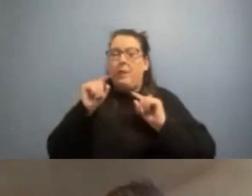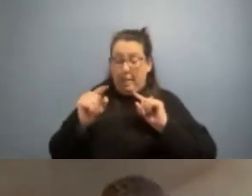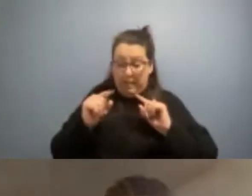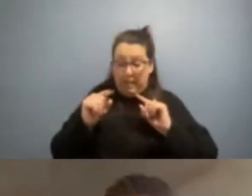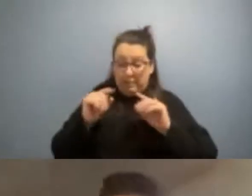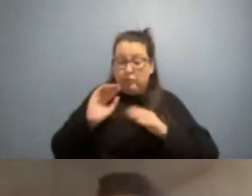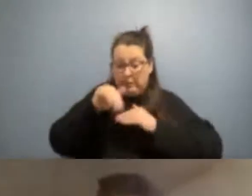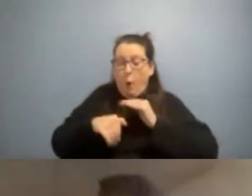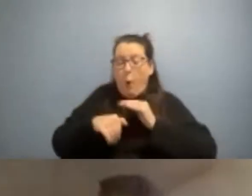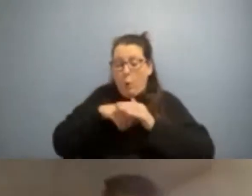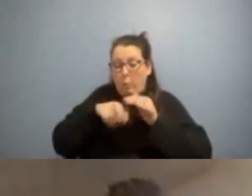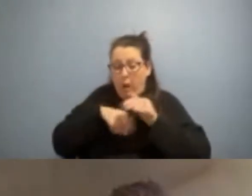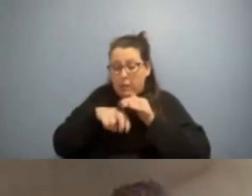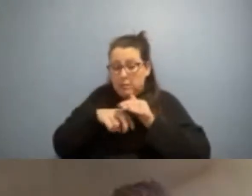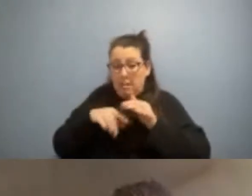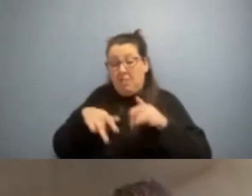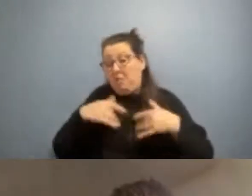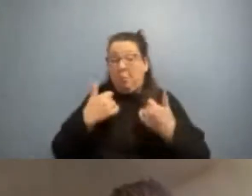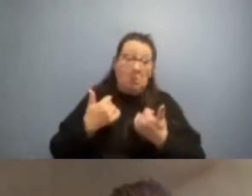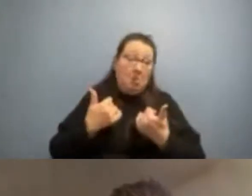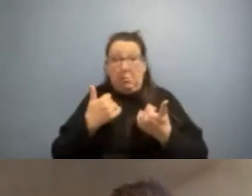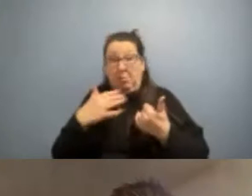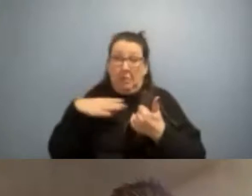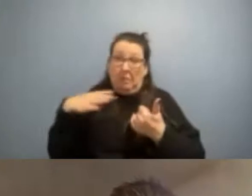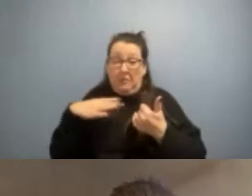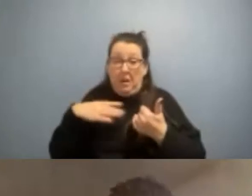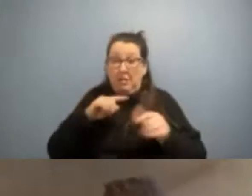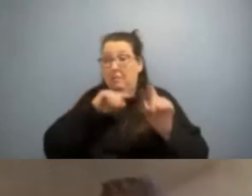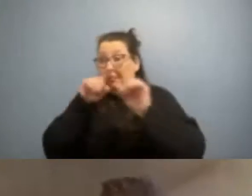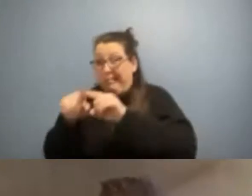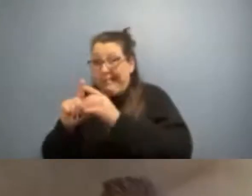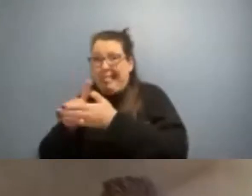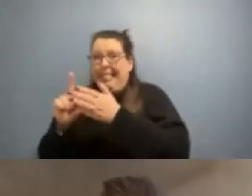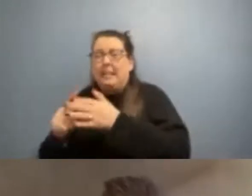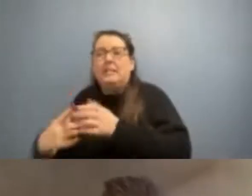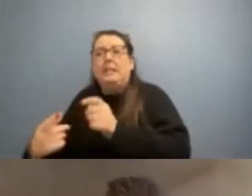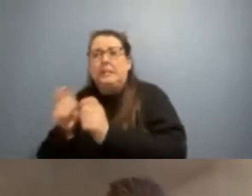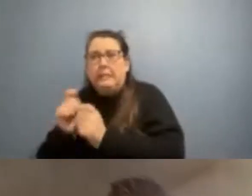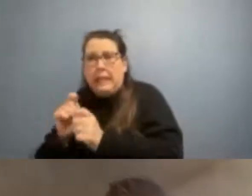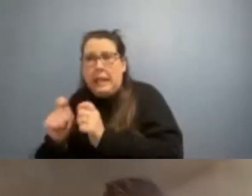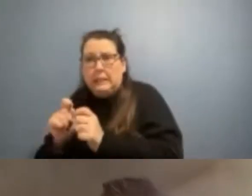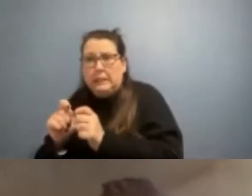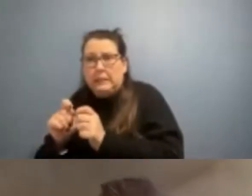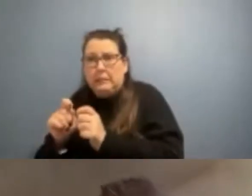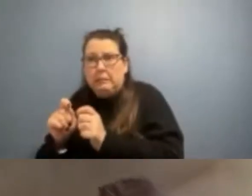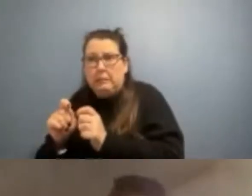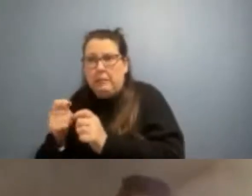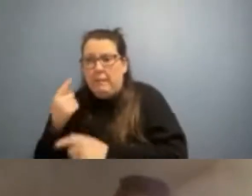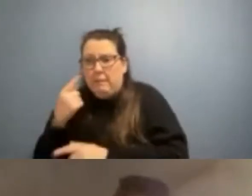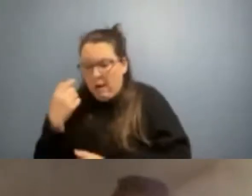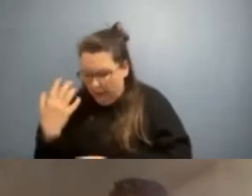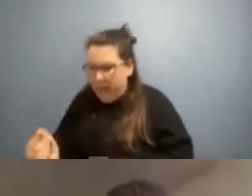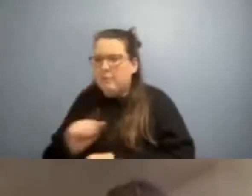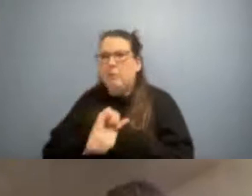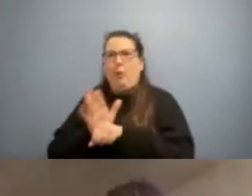period. So it's really important. Those are examples of people for whom it was really important that they stayed isolated for those full 14 days. And that's why